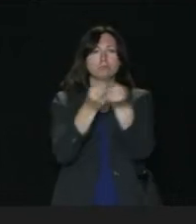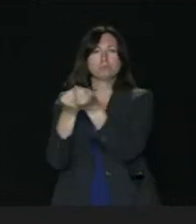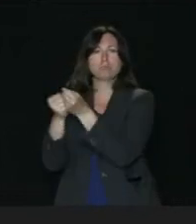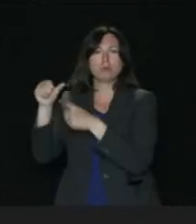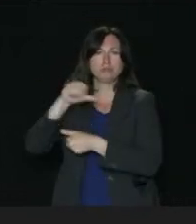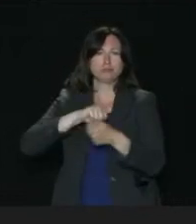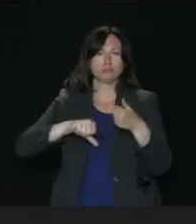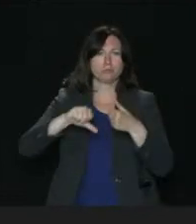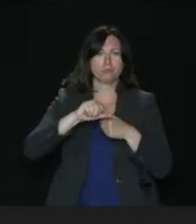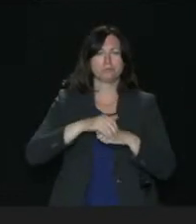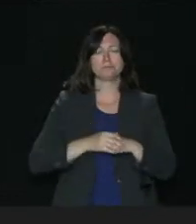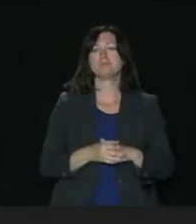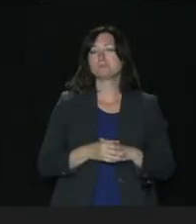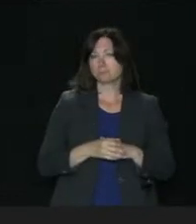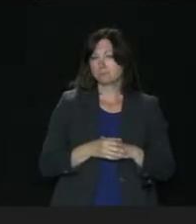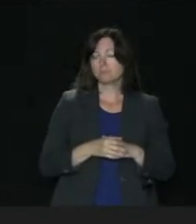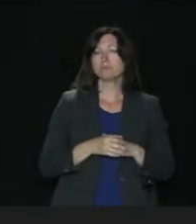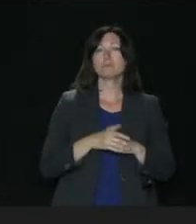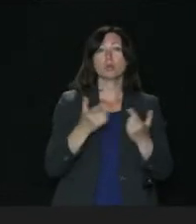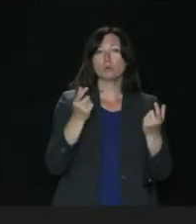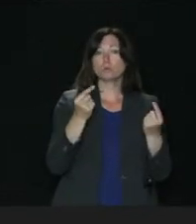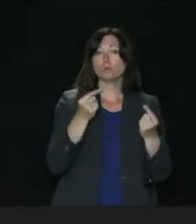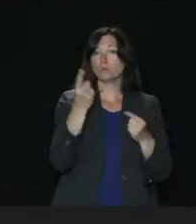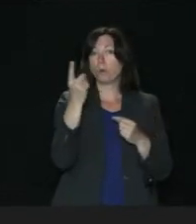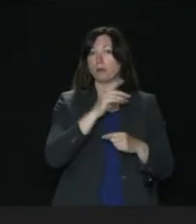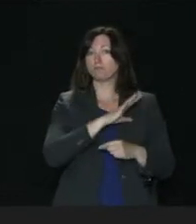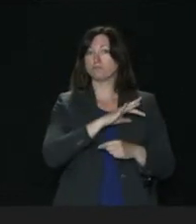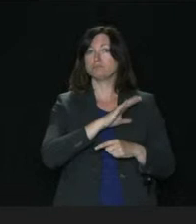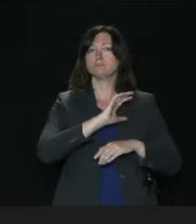including building vaccine confidence.